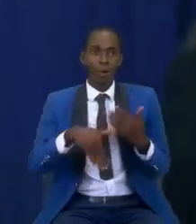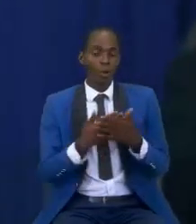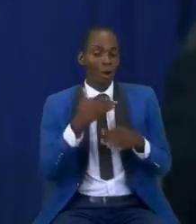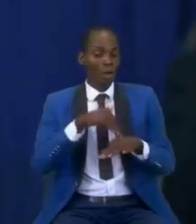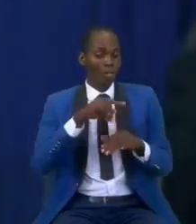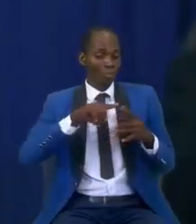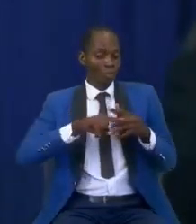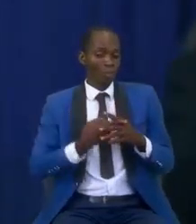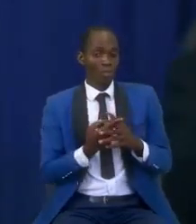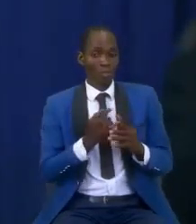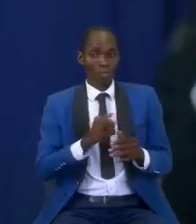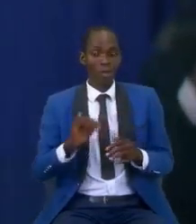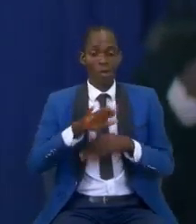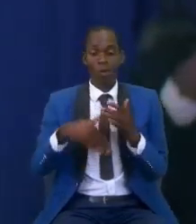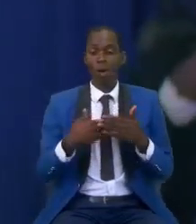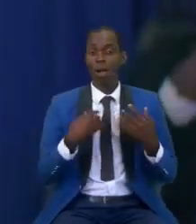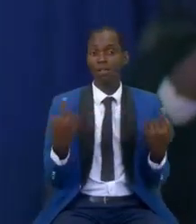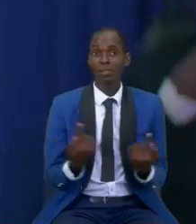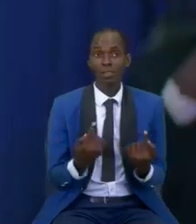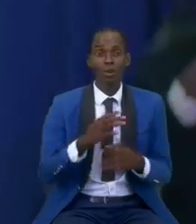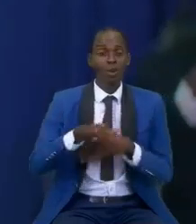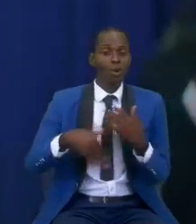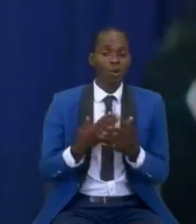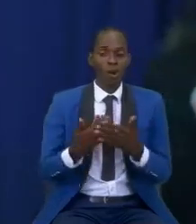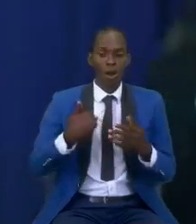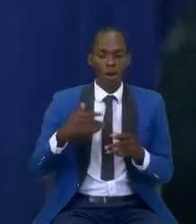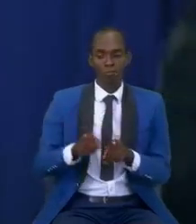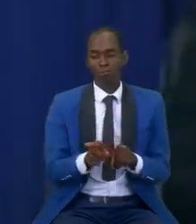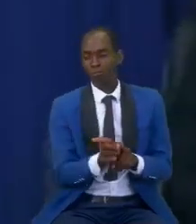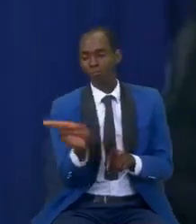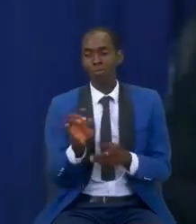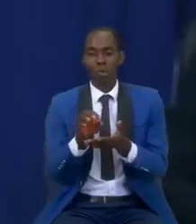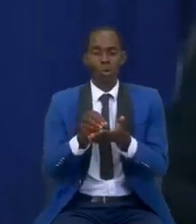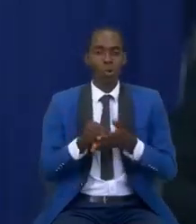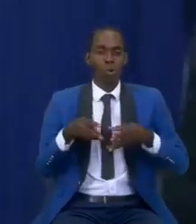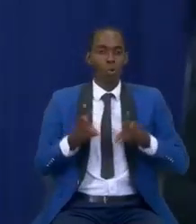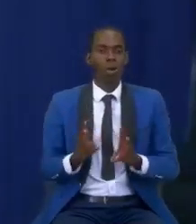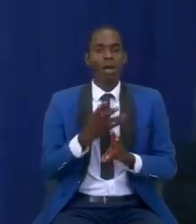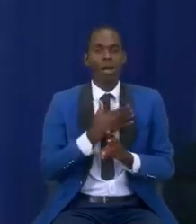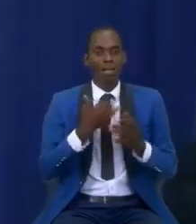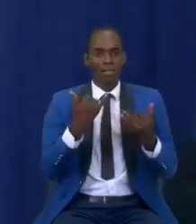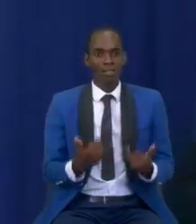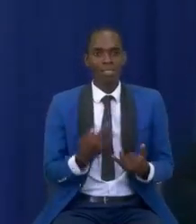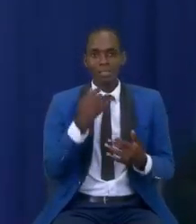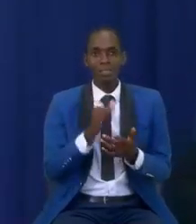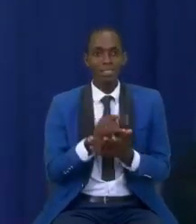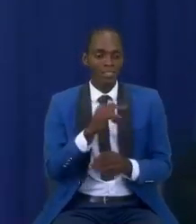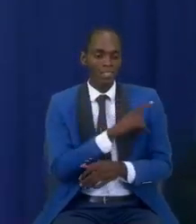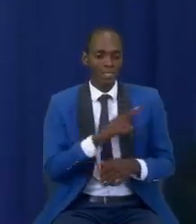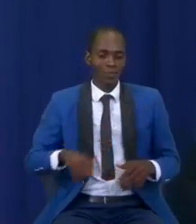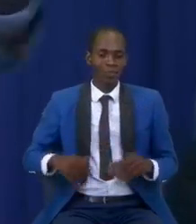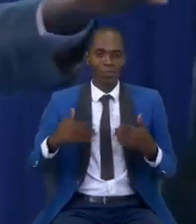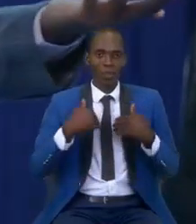own way. And now he says, and the Lord has laid on him the iniquity of us